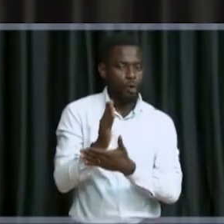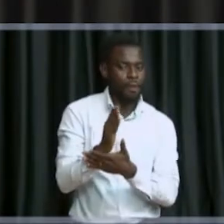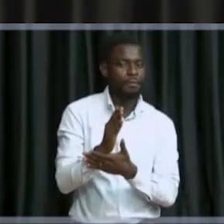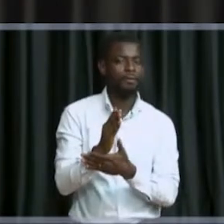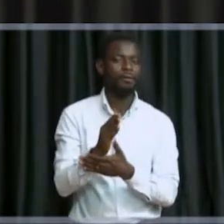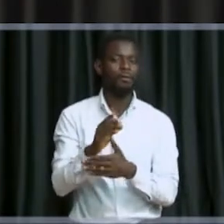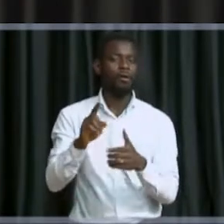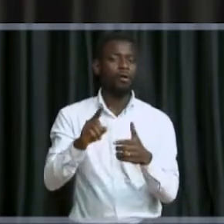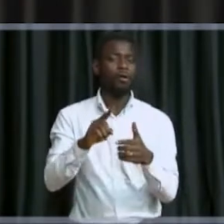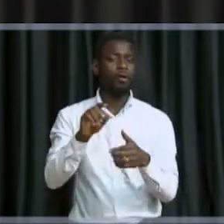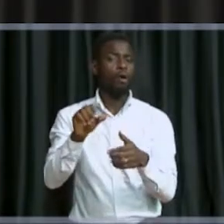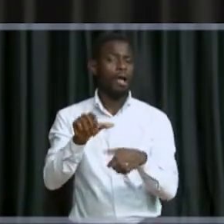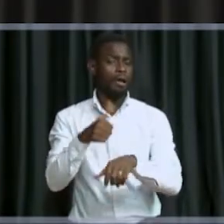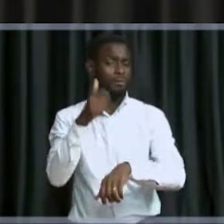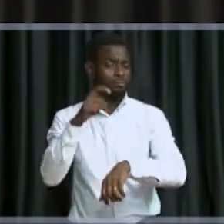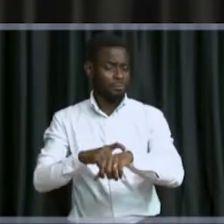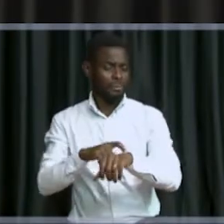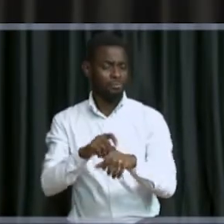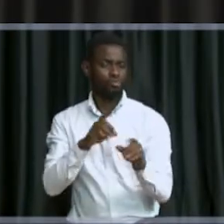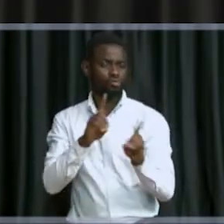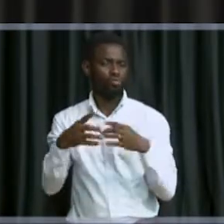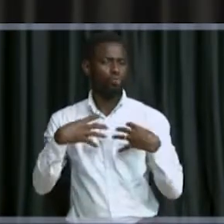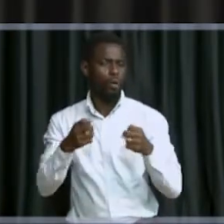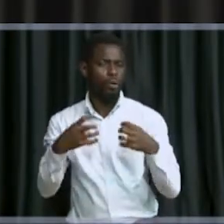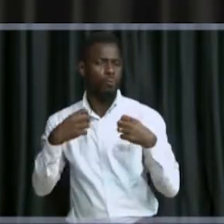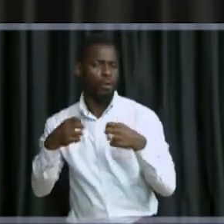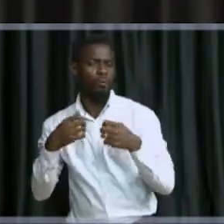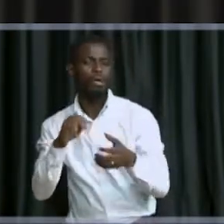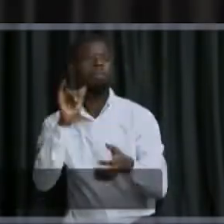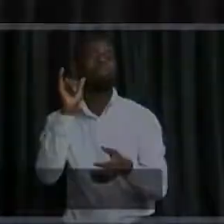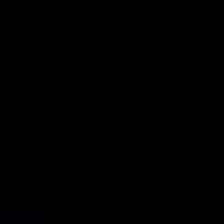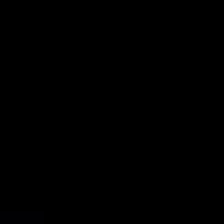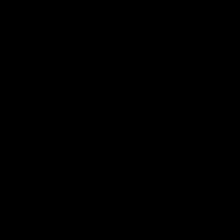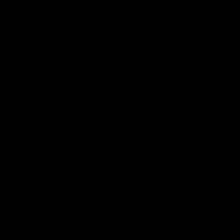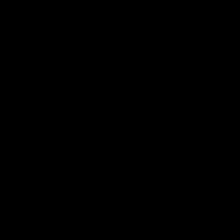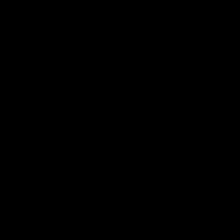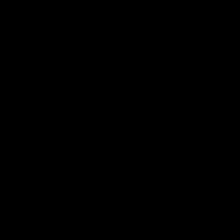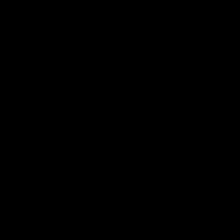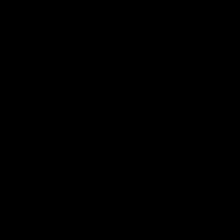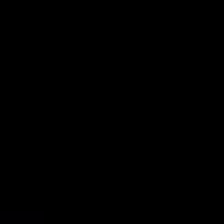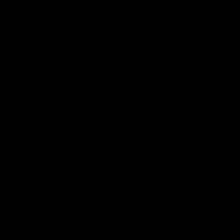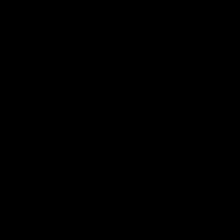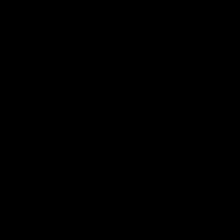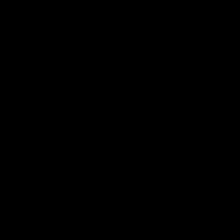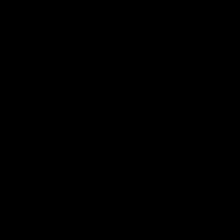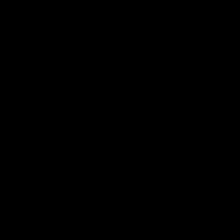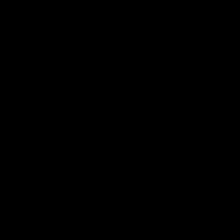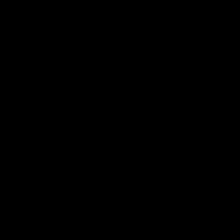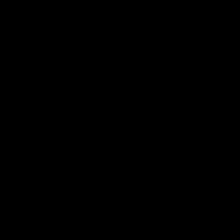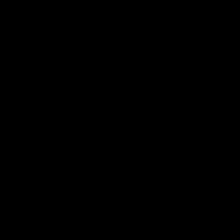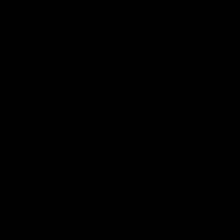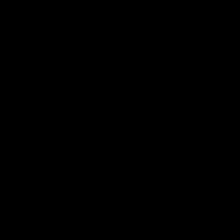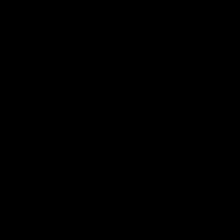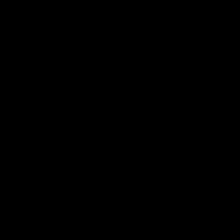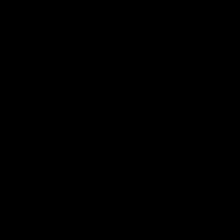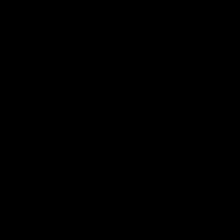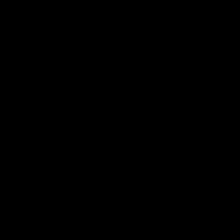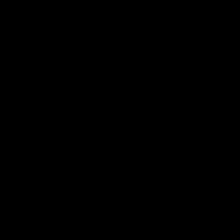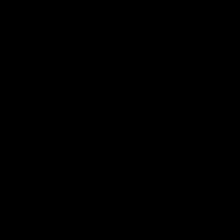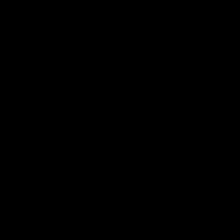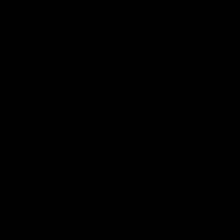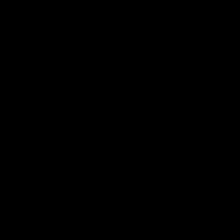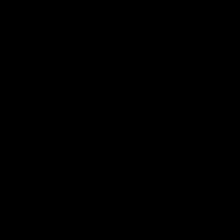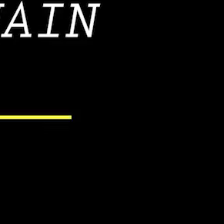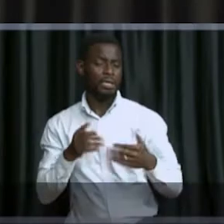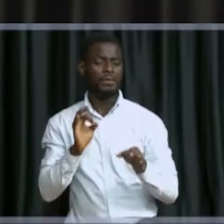is very You see, oh, wow, flowers that are out. When you